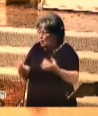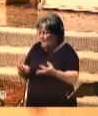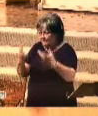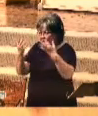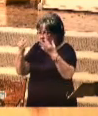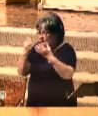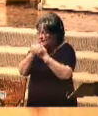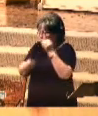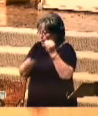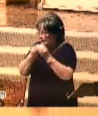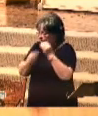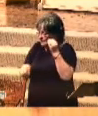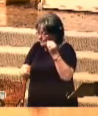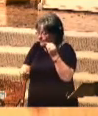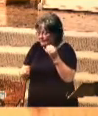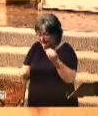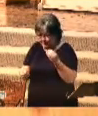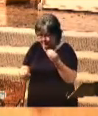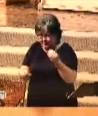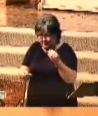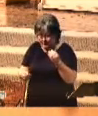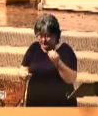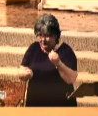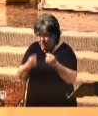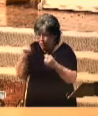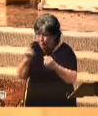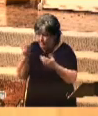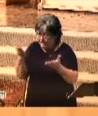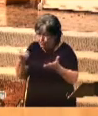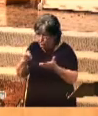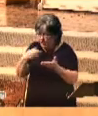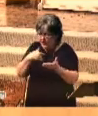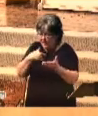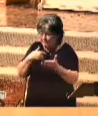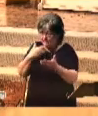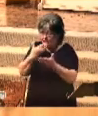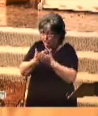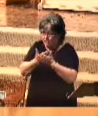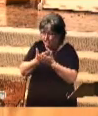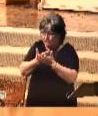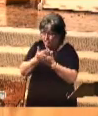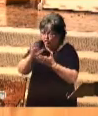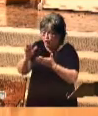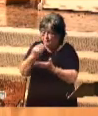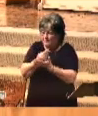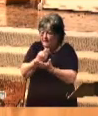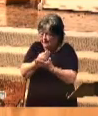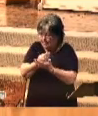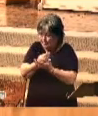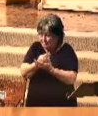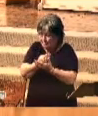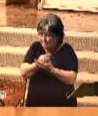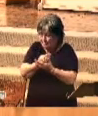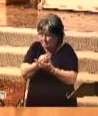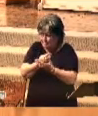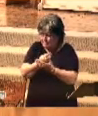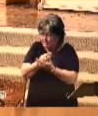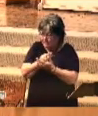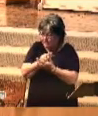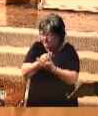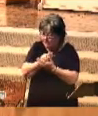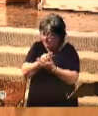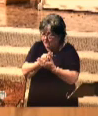It's all going to be gone. The only thing that you're going to have to show of your money is what you